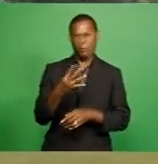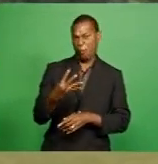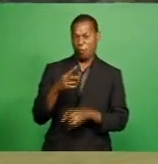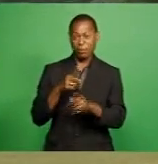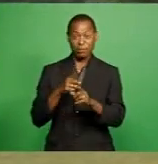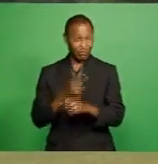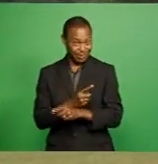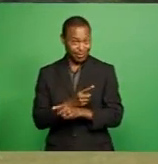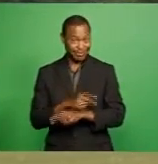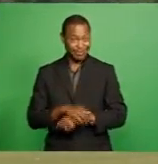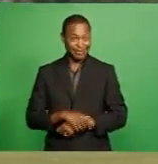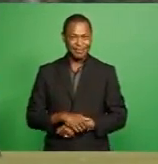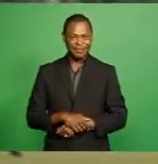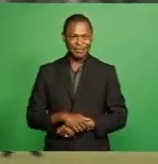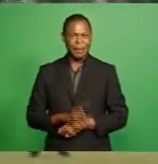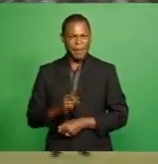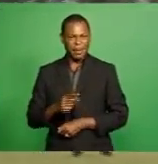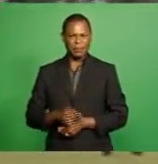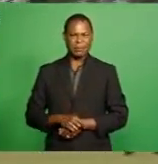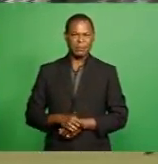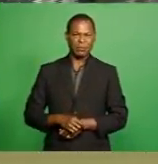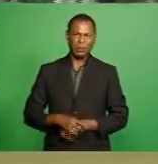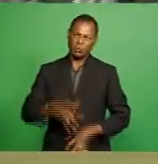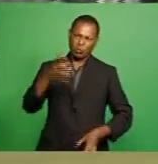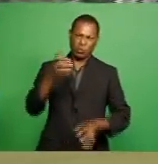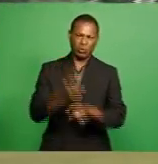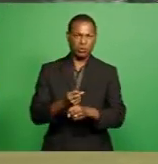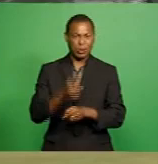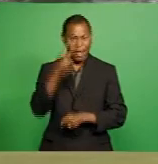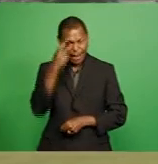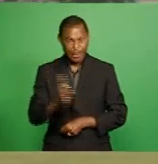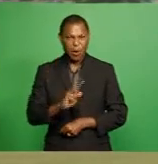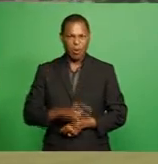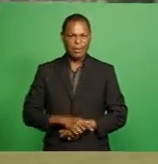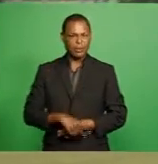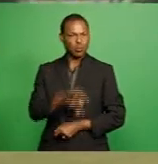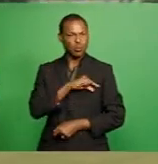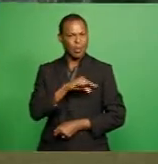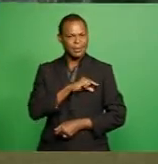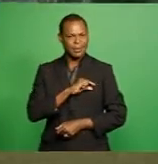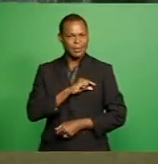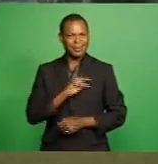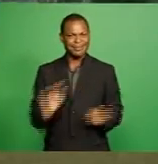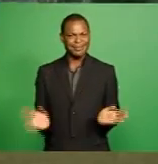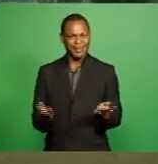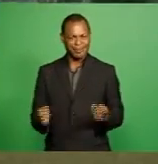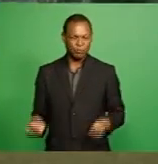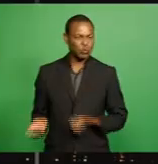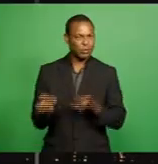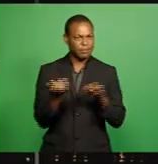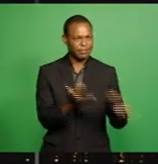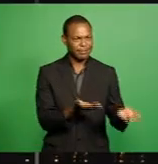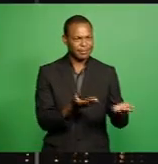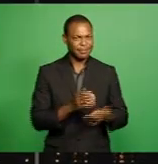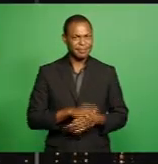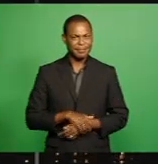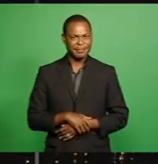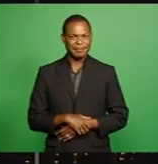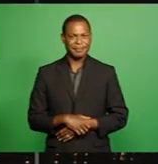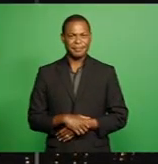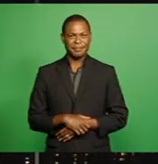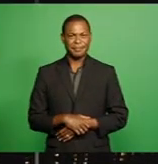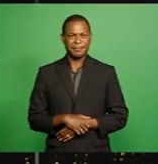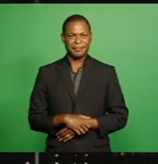quite well, but the whole aim was to just give them more quality games outside of the league that they play every Saturday as well.